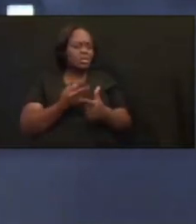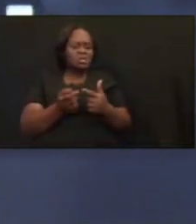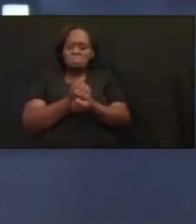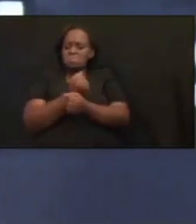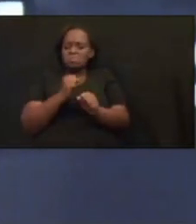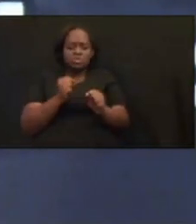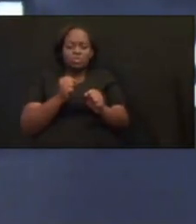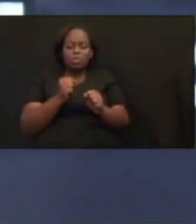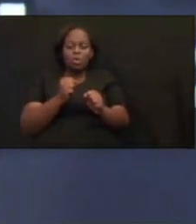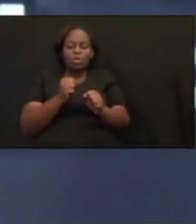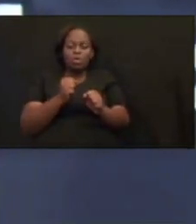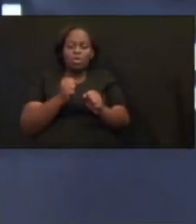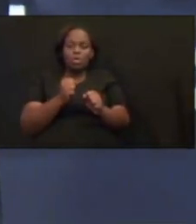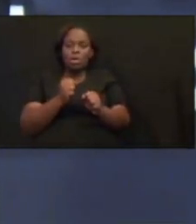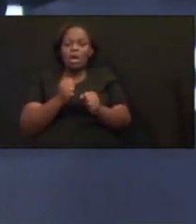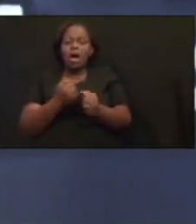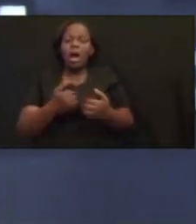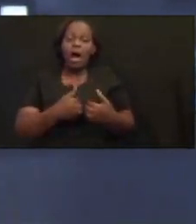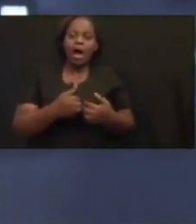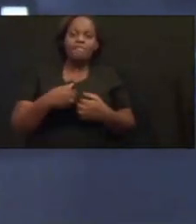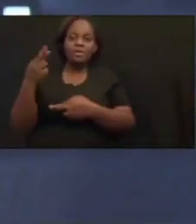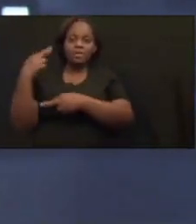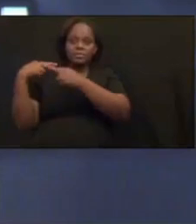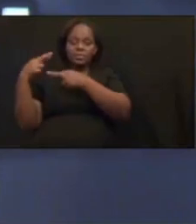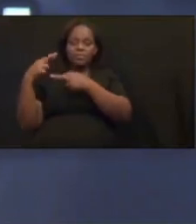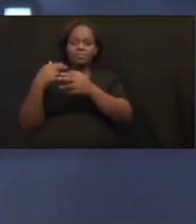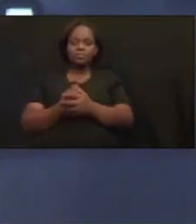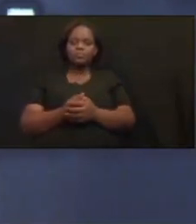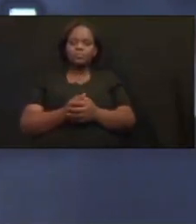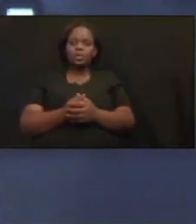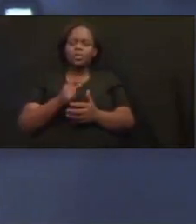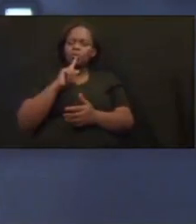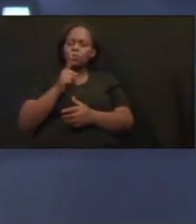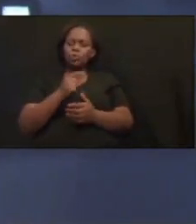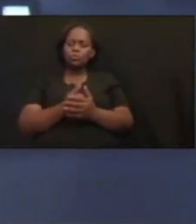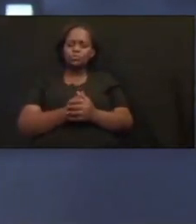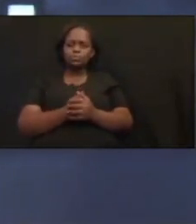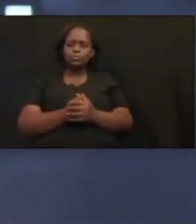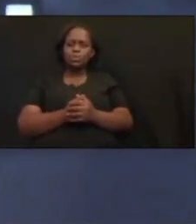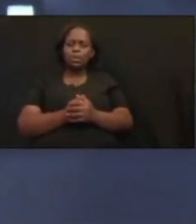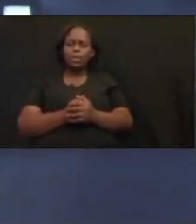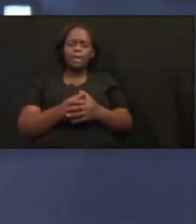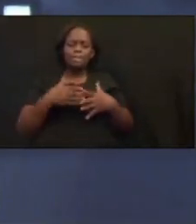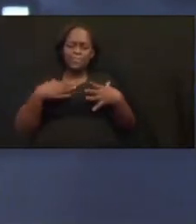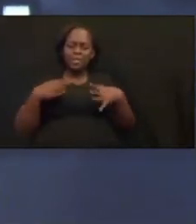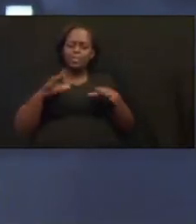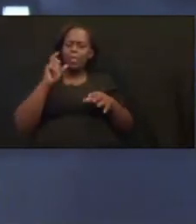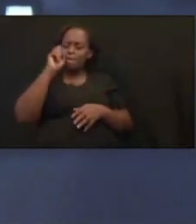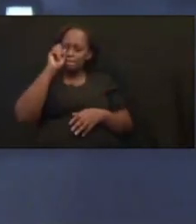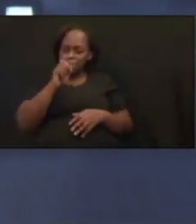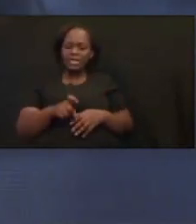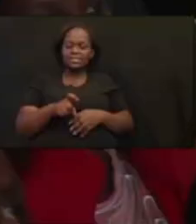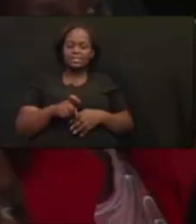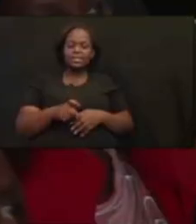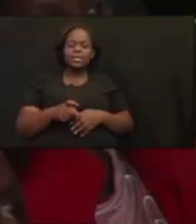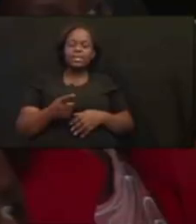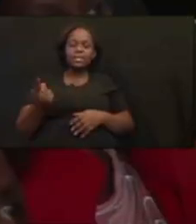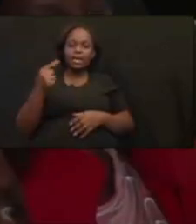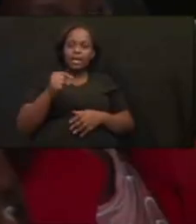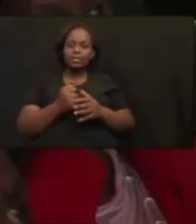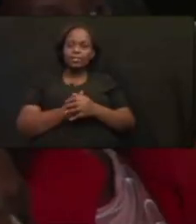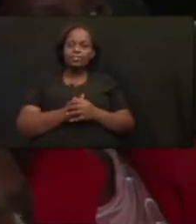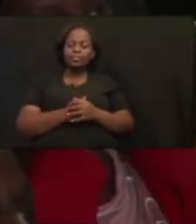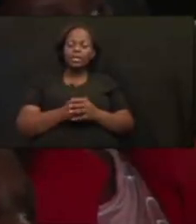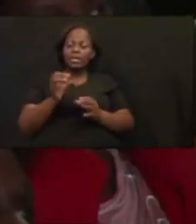the Spirit says revival. The bride must also agree and say revival for revival to come. The Spirit